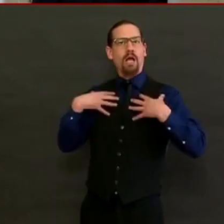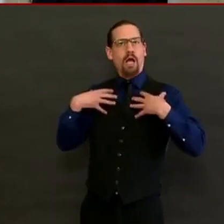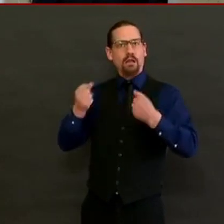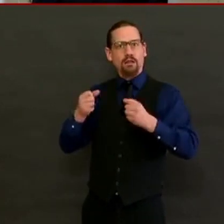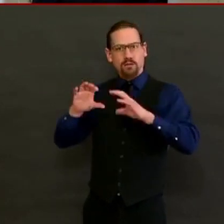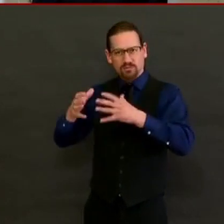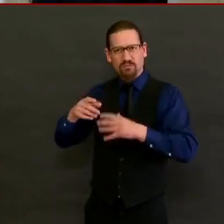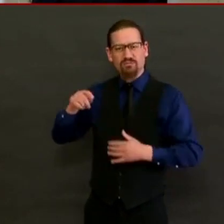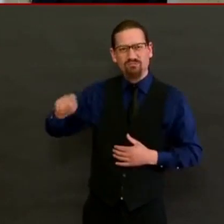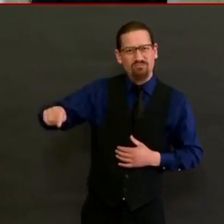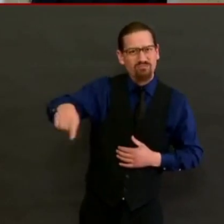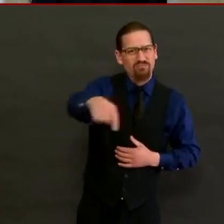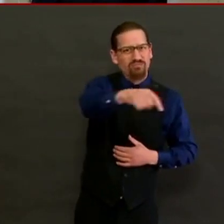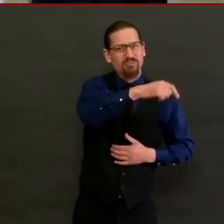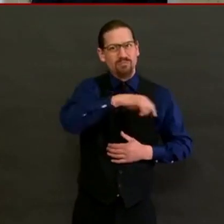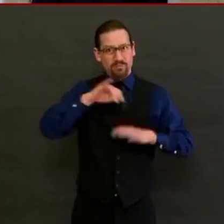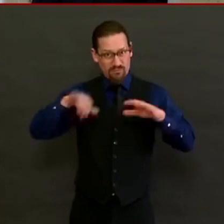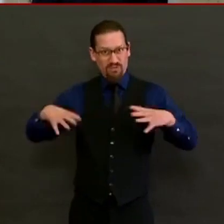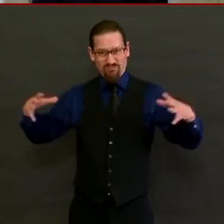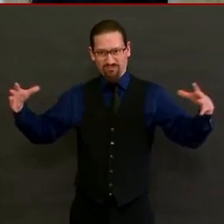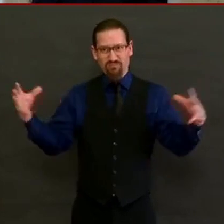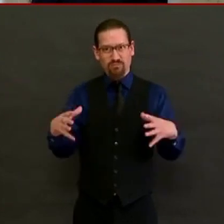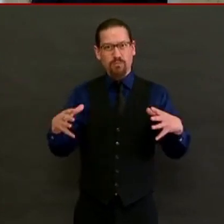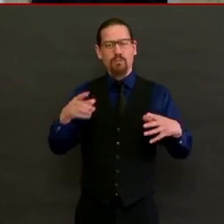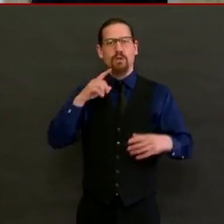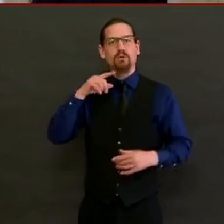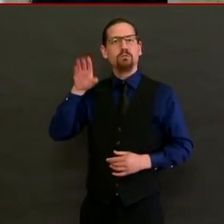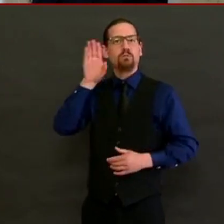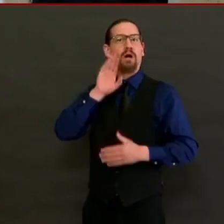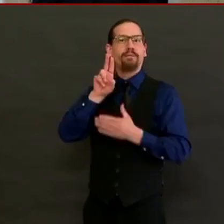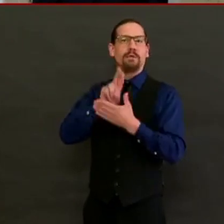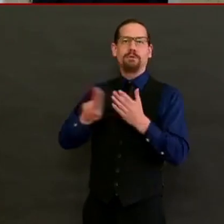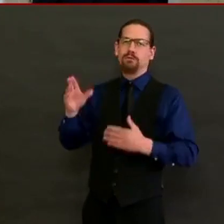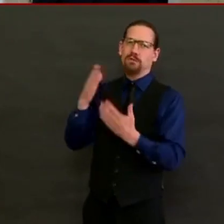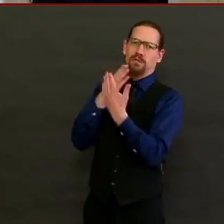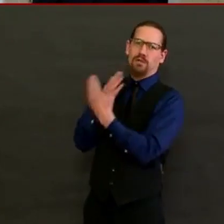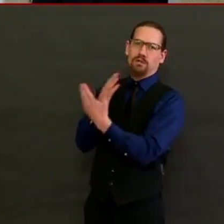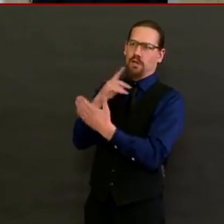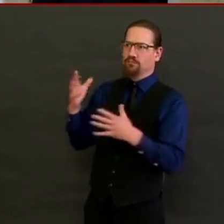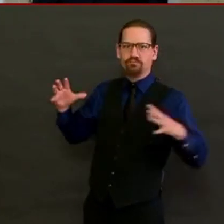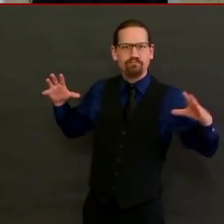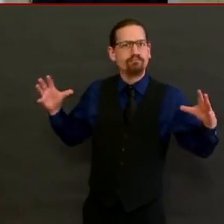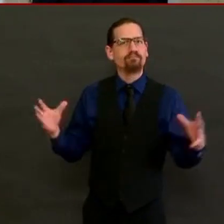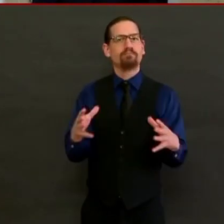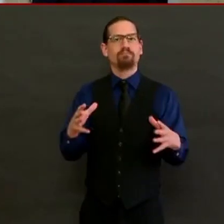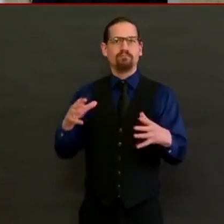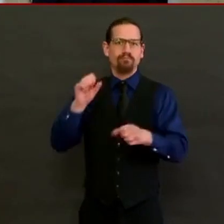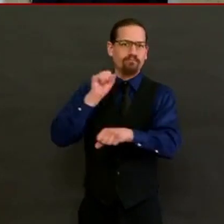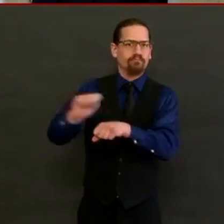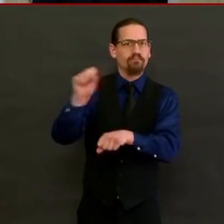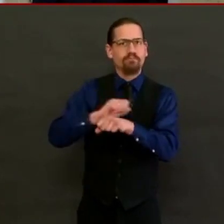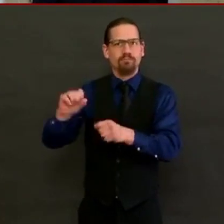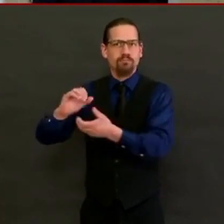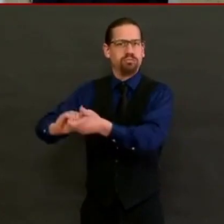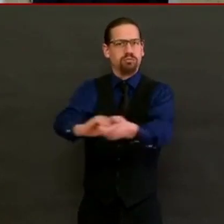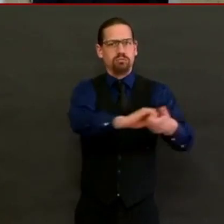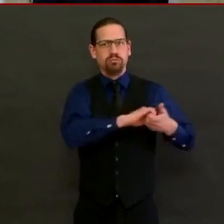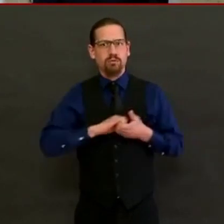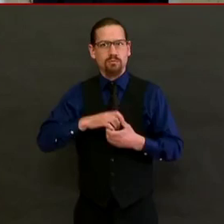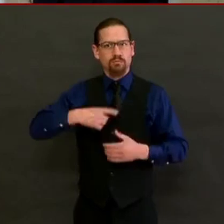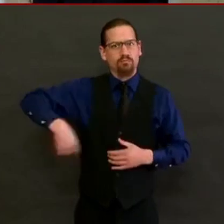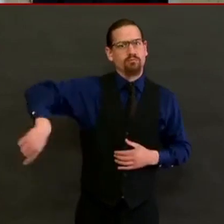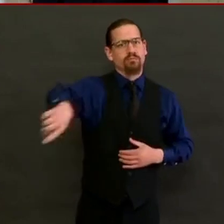a great partner. We are using, there are a lot of models out there, you've seen them all. By the way, none of them is perfect.